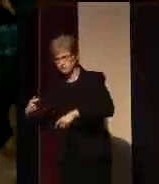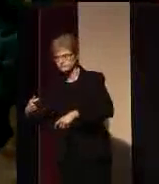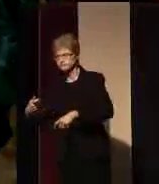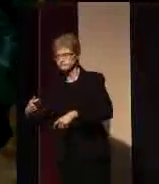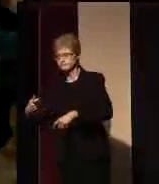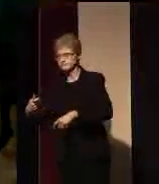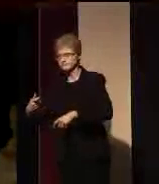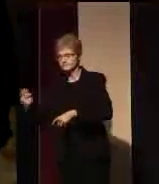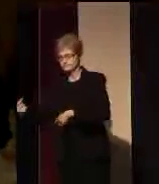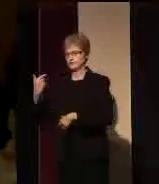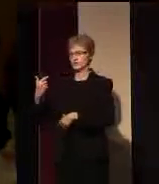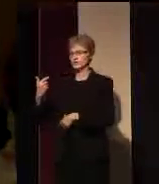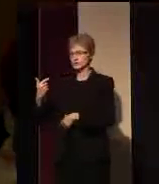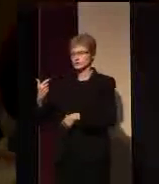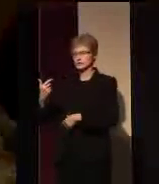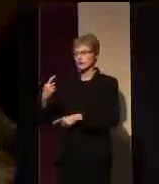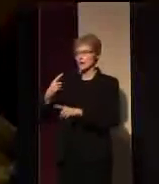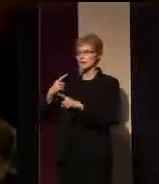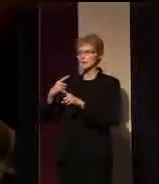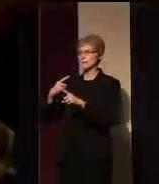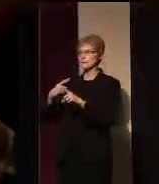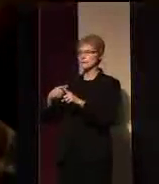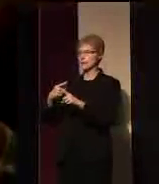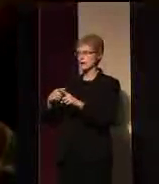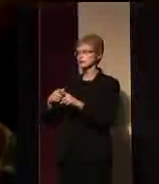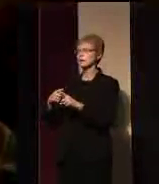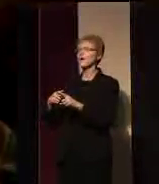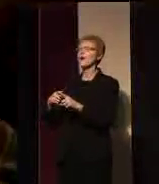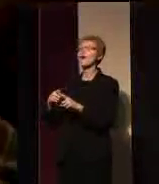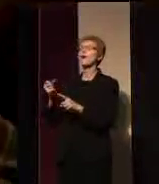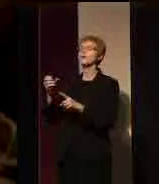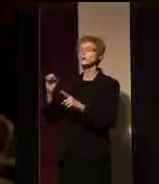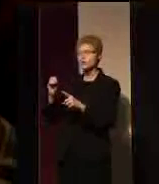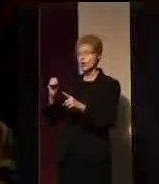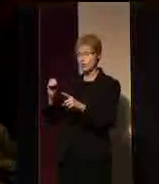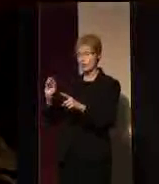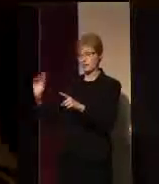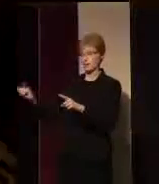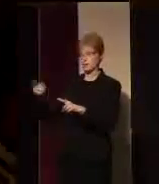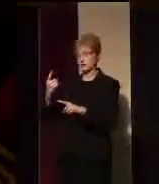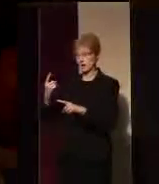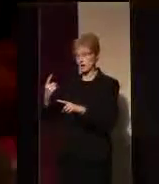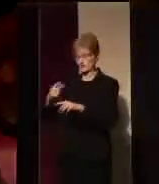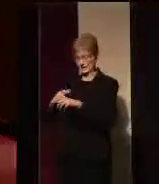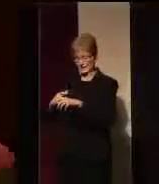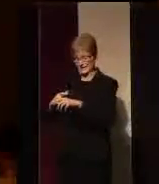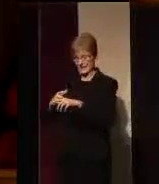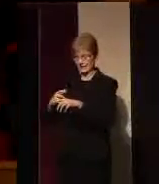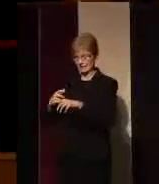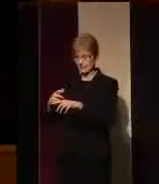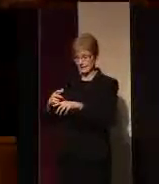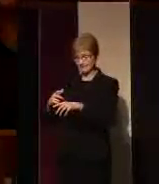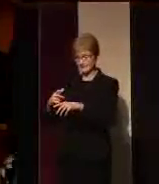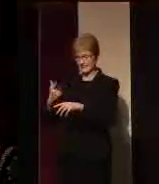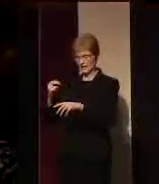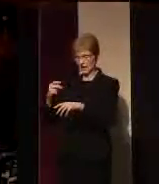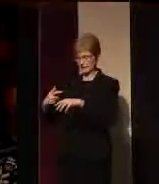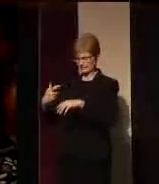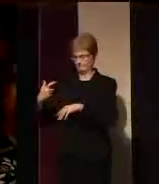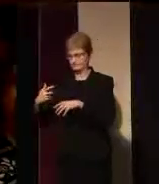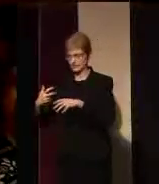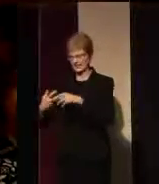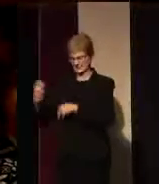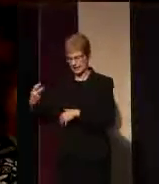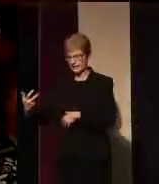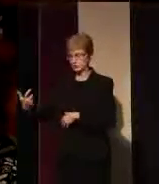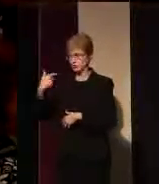me show you. So the officer's gun can't be turned on him. Right. Mm-hmm. And you can't shoot the gun, like, you have to shoot the gun